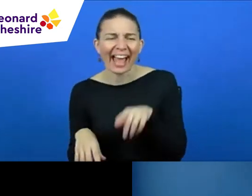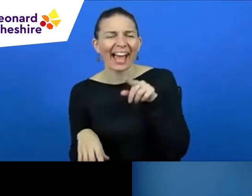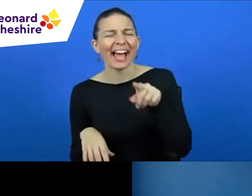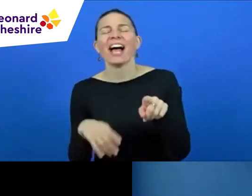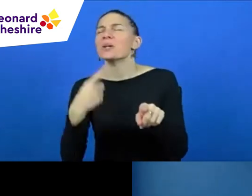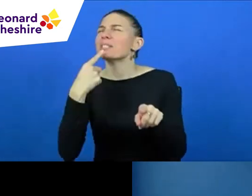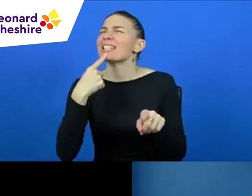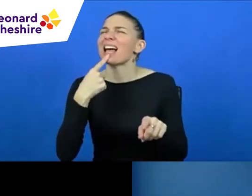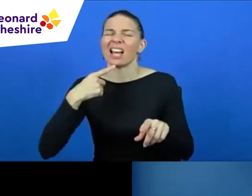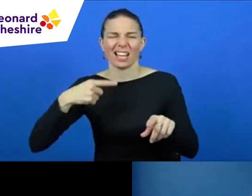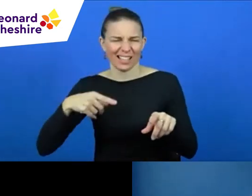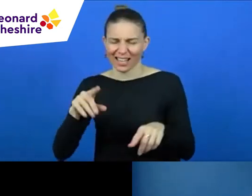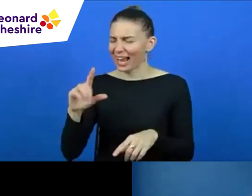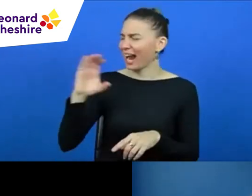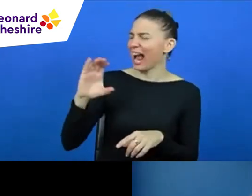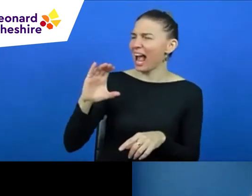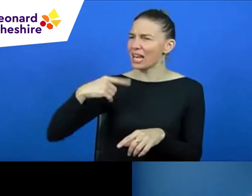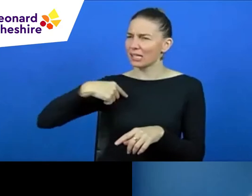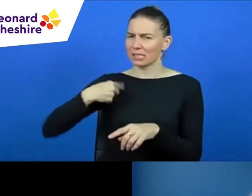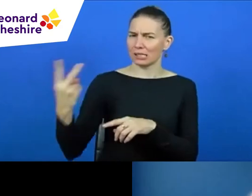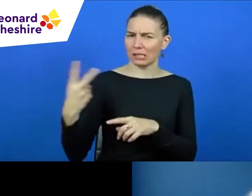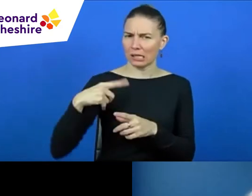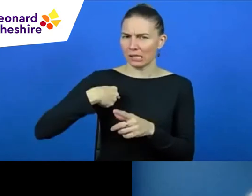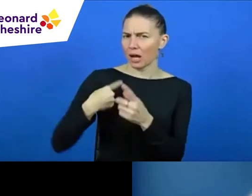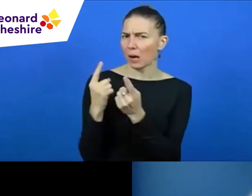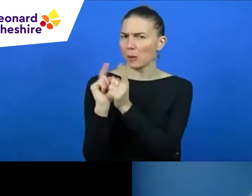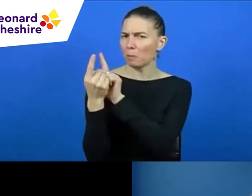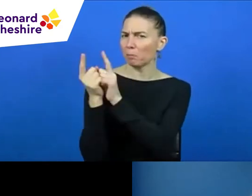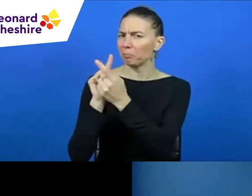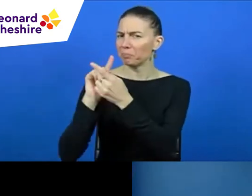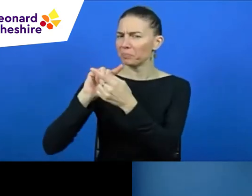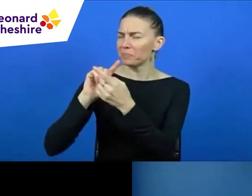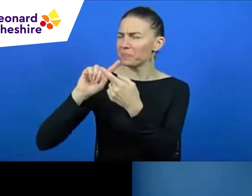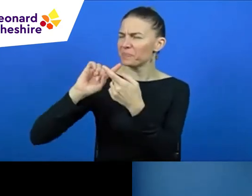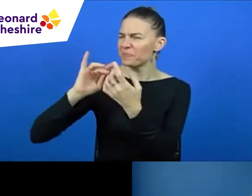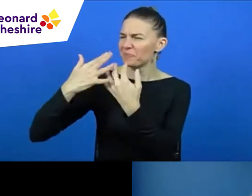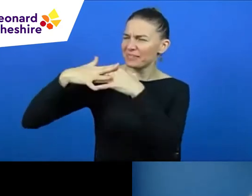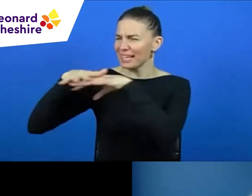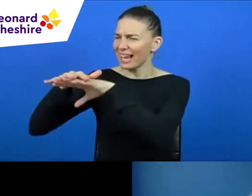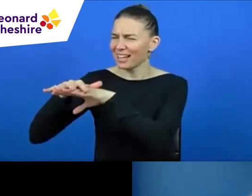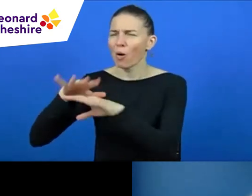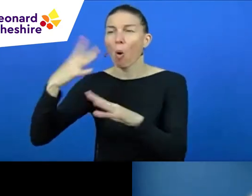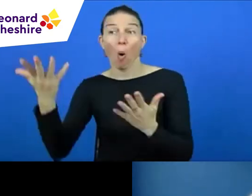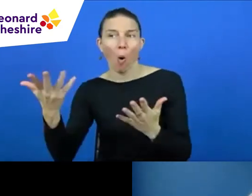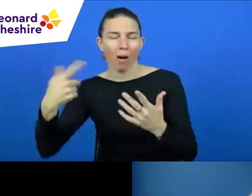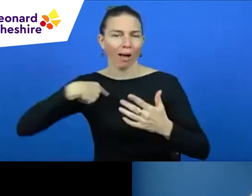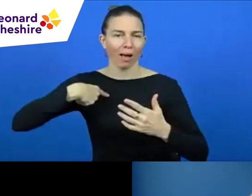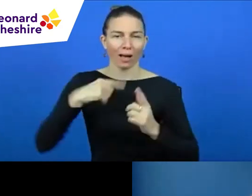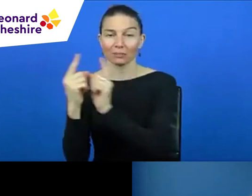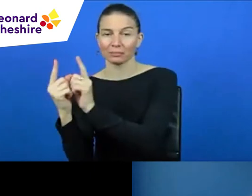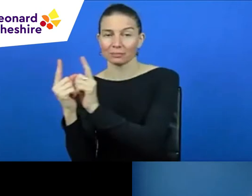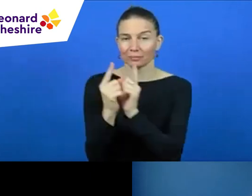Which I think is probably a bit of both. So just really, I guess the reason the Valuable 500 was